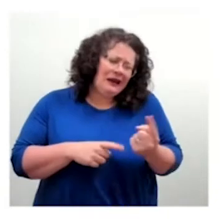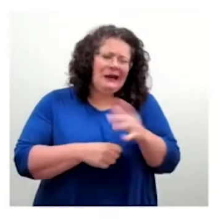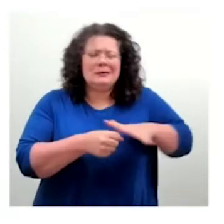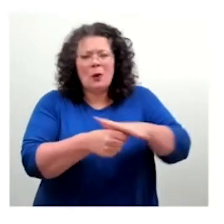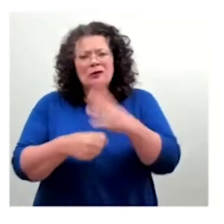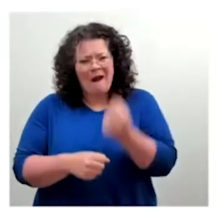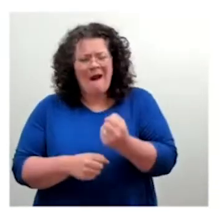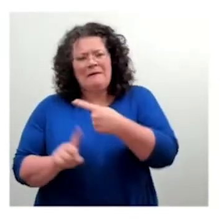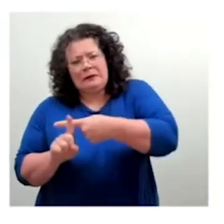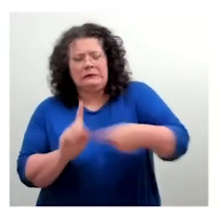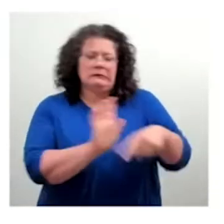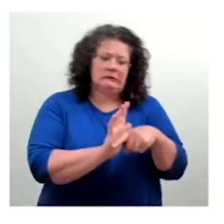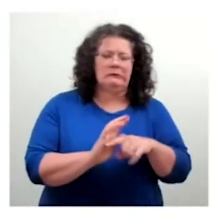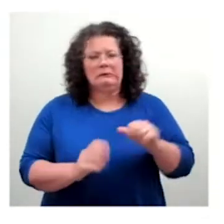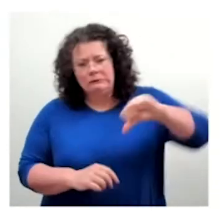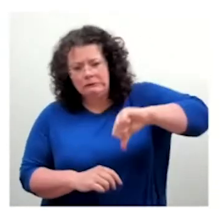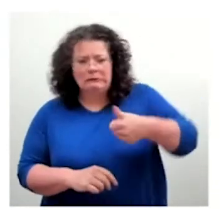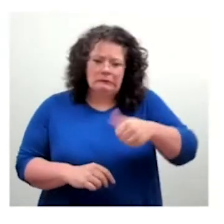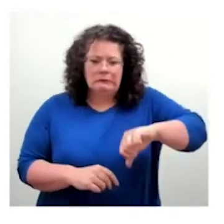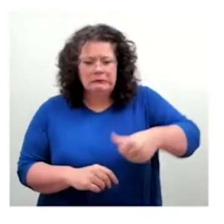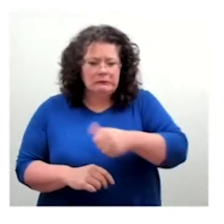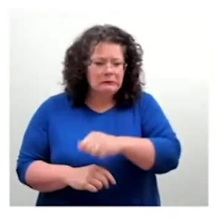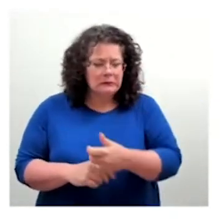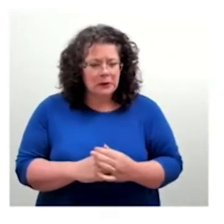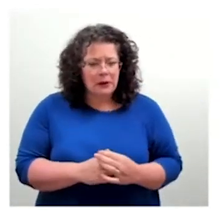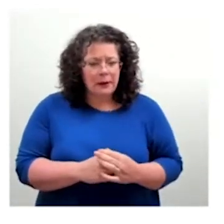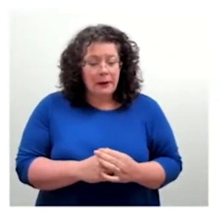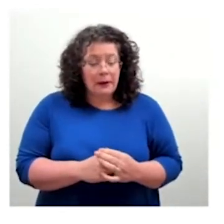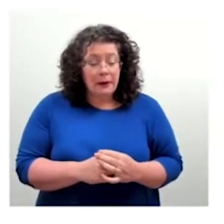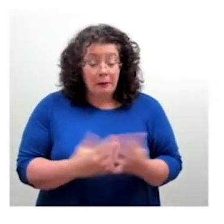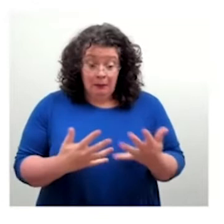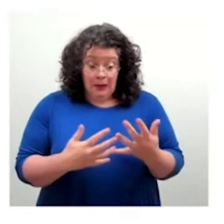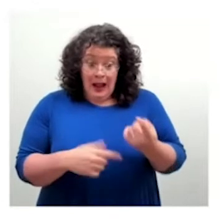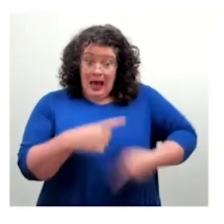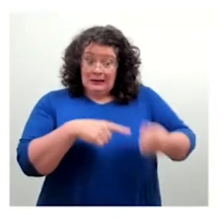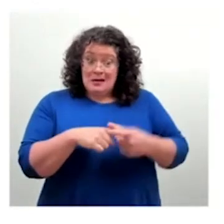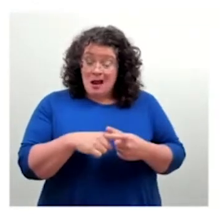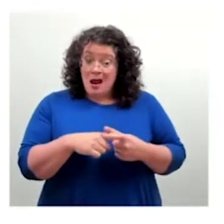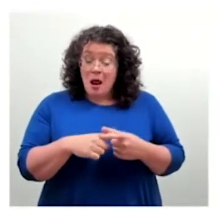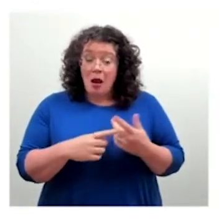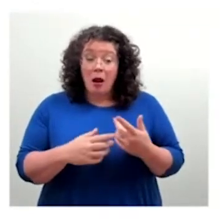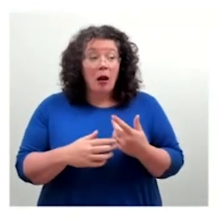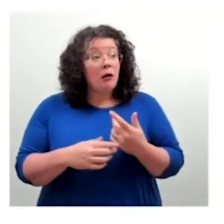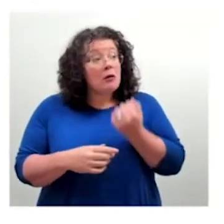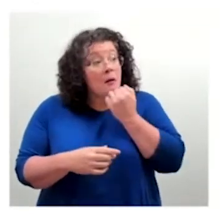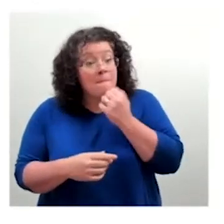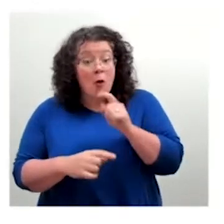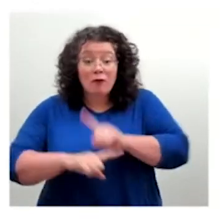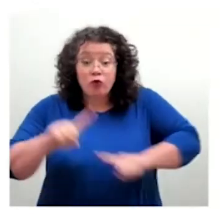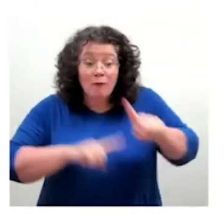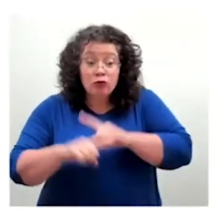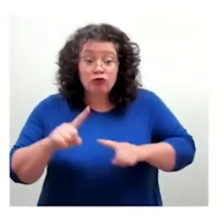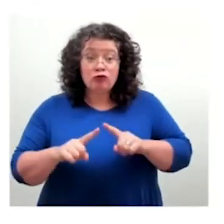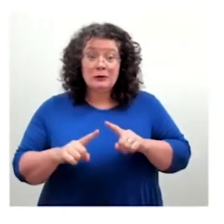been there, we would never be able to do that if we had to fly. No reason we let them fly so much. So this is like